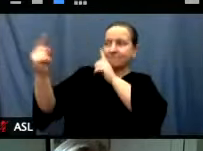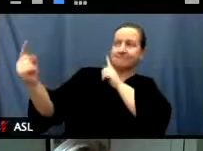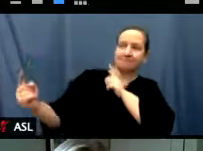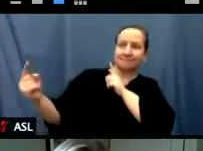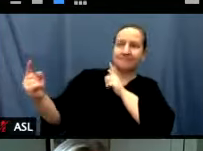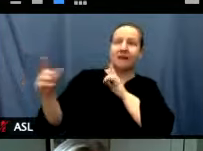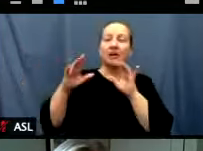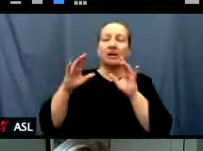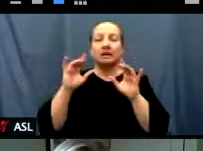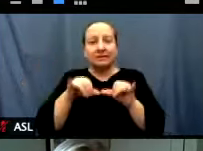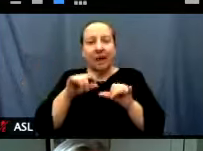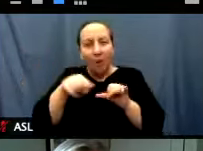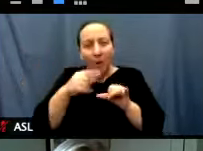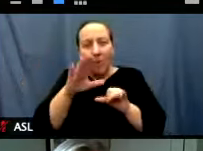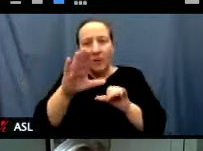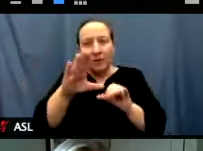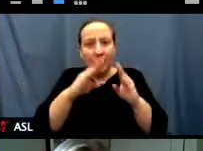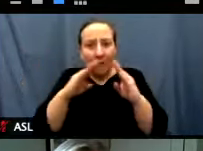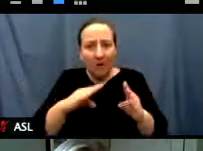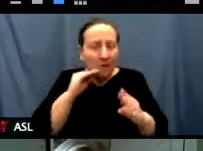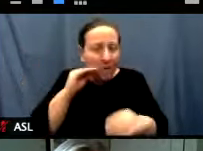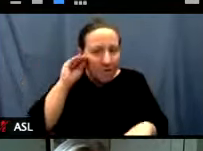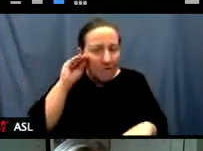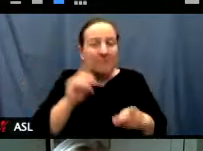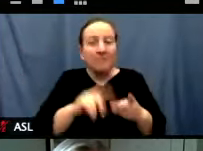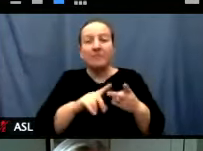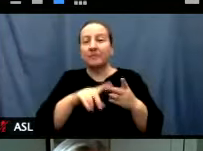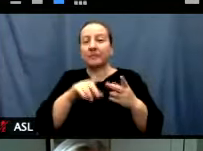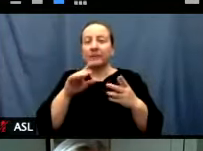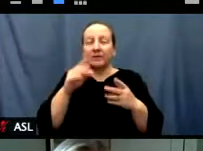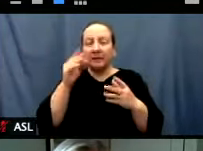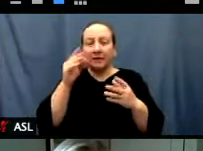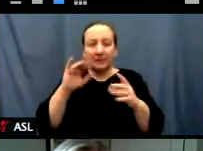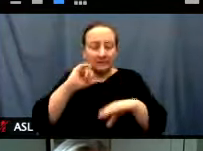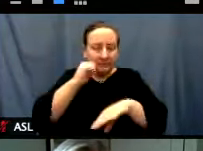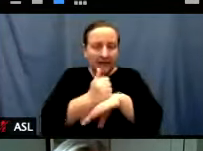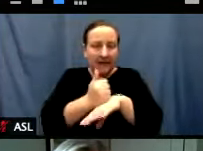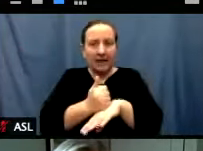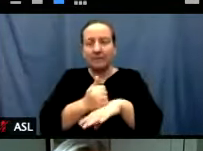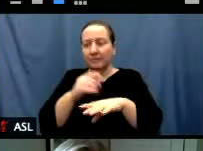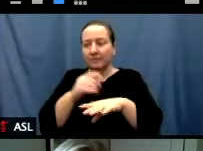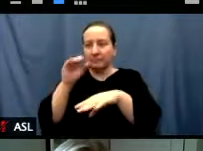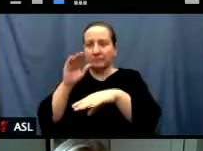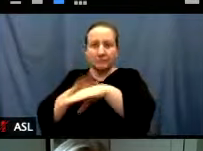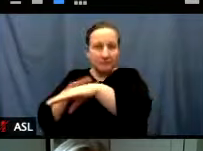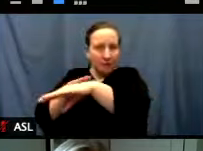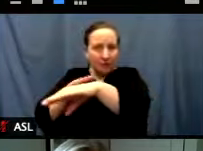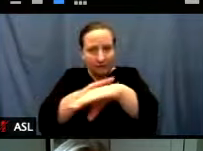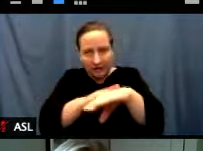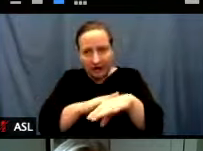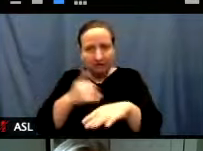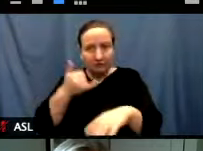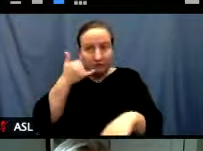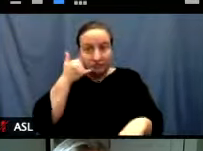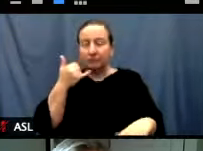household only, enable exposure notifications, and just stay home and be well.